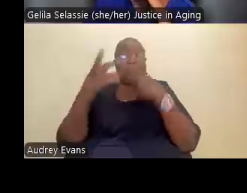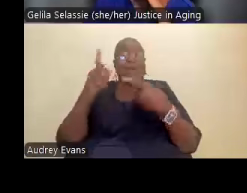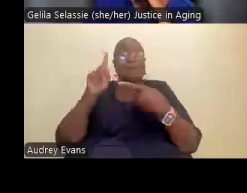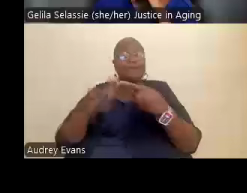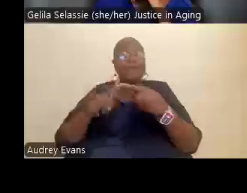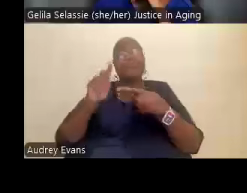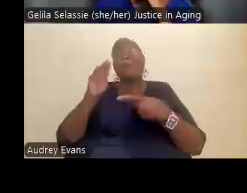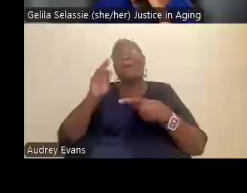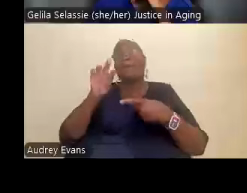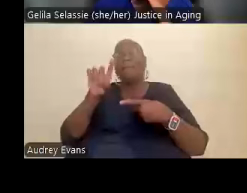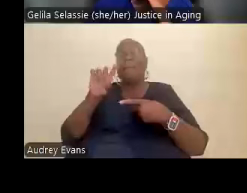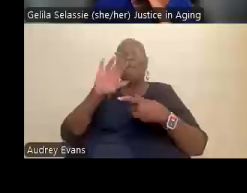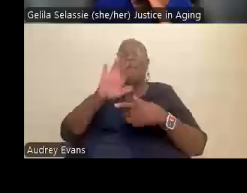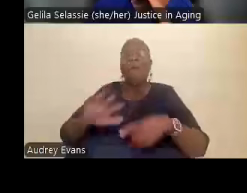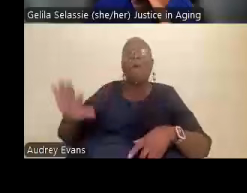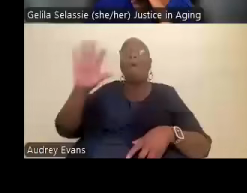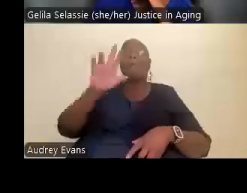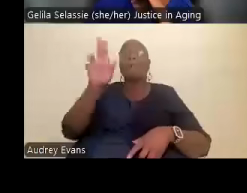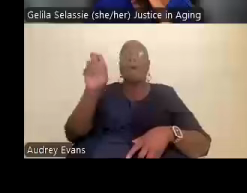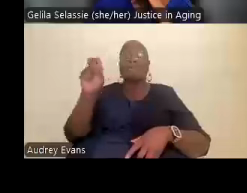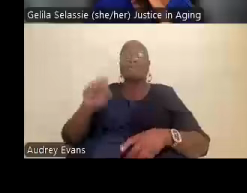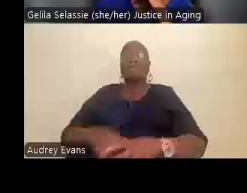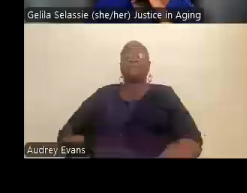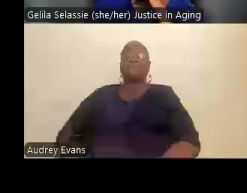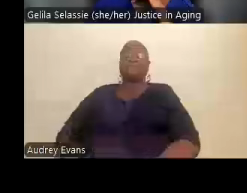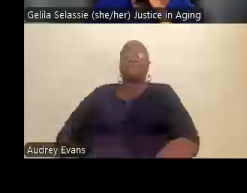Medicaid all throughout the US.